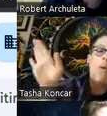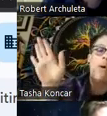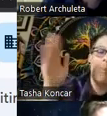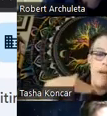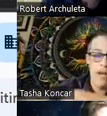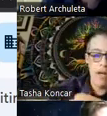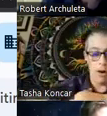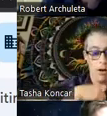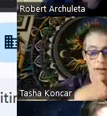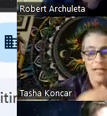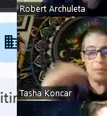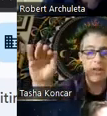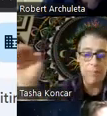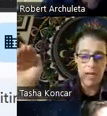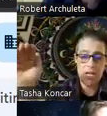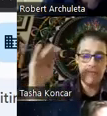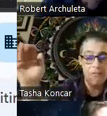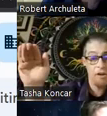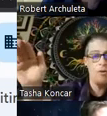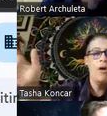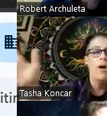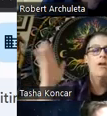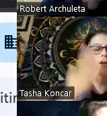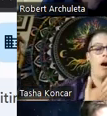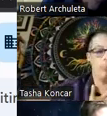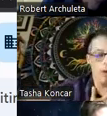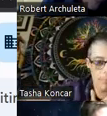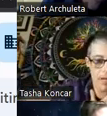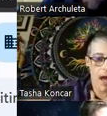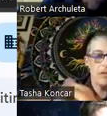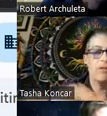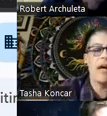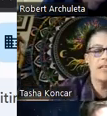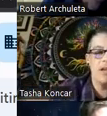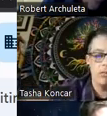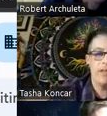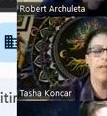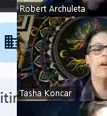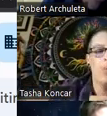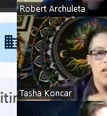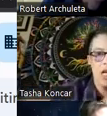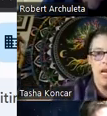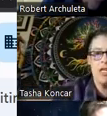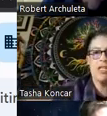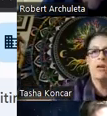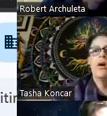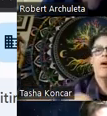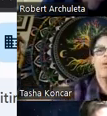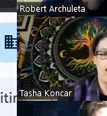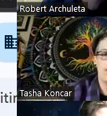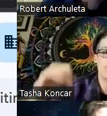that, where we are not, that's a part of the BHA for federal, not a part of BHAAC. So that is the only thing that we